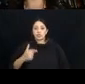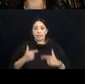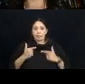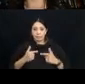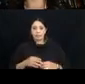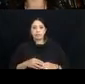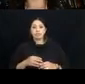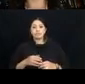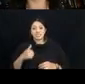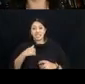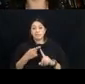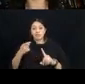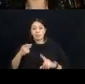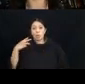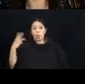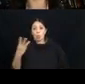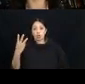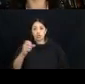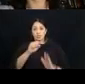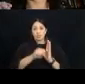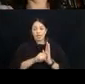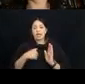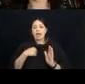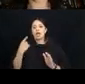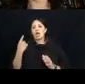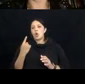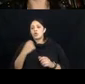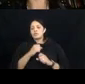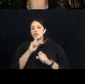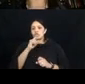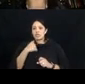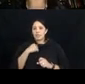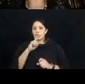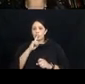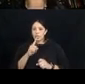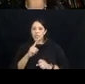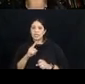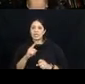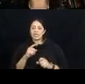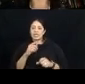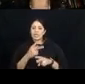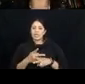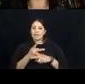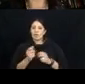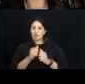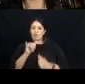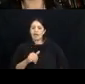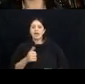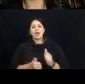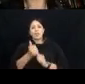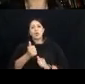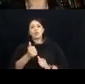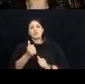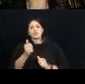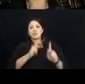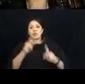Washington State, I always make sure that I'm very critical of that, because most people would assume just Texas or just the